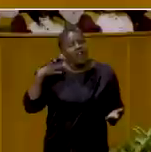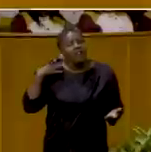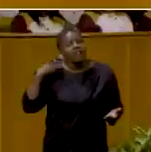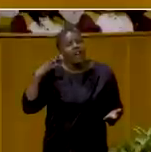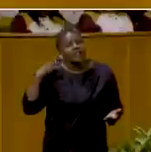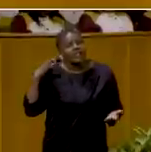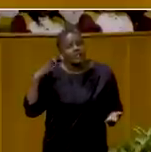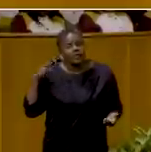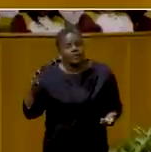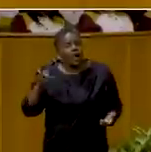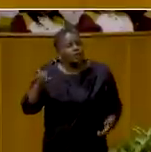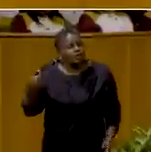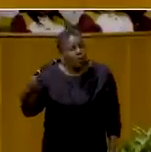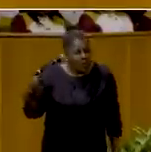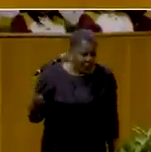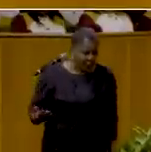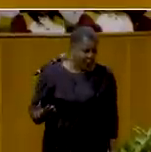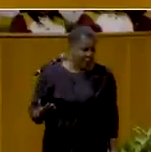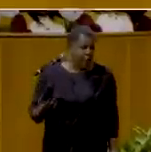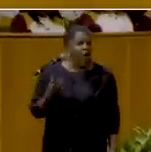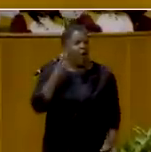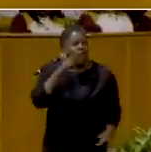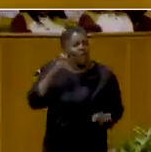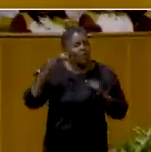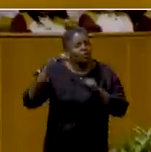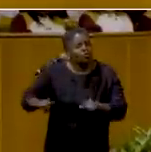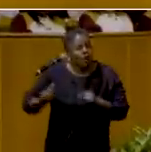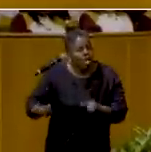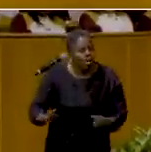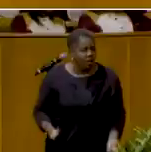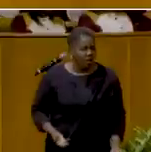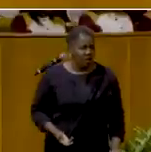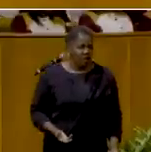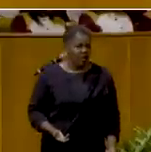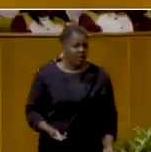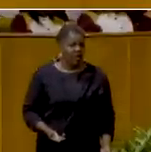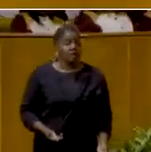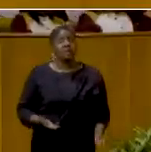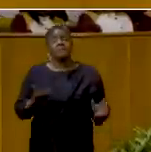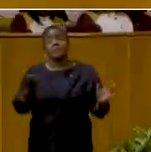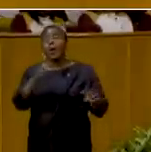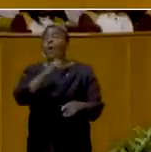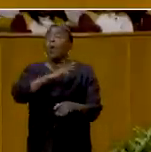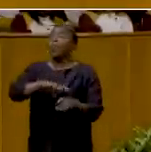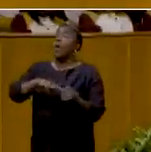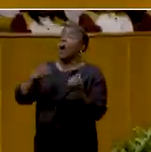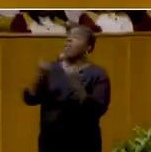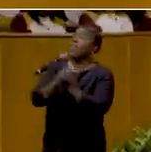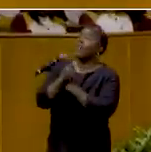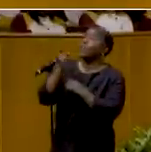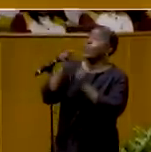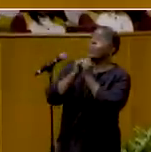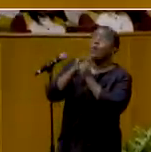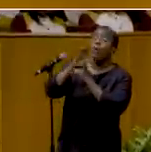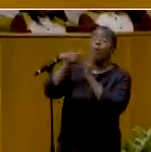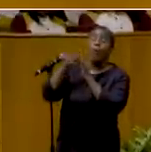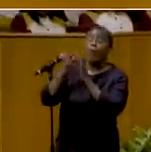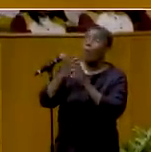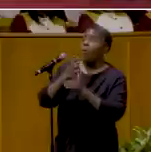Job for struggle. Now, Lord, I love you with all my heart.